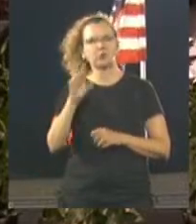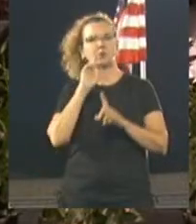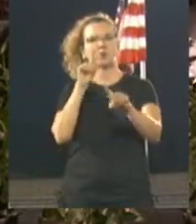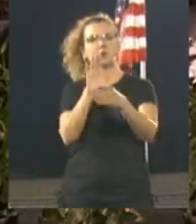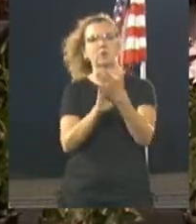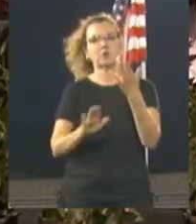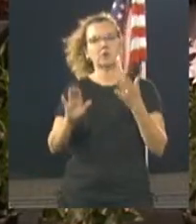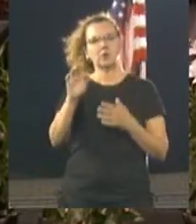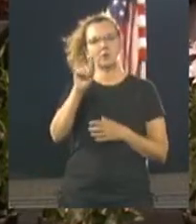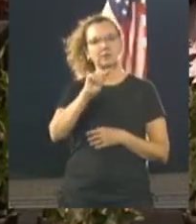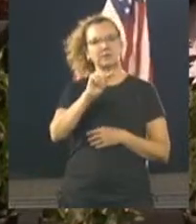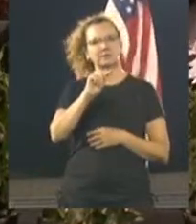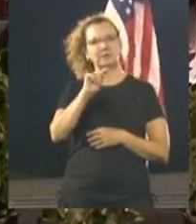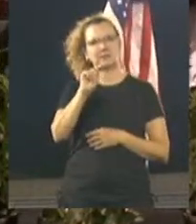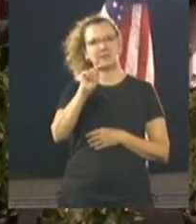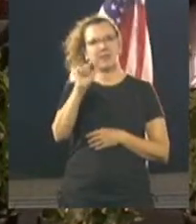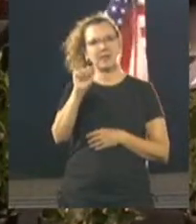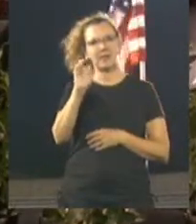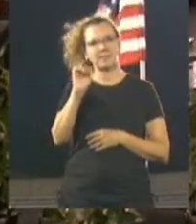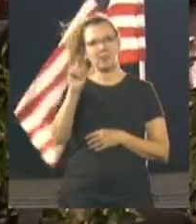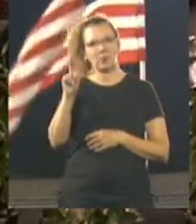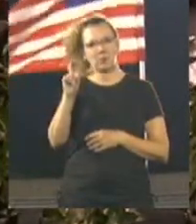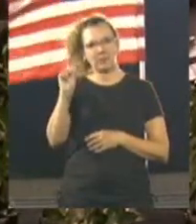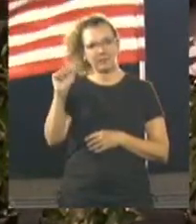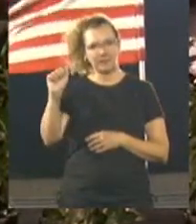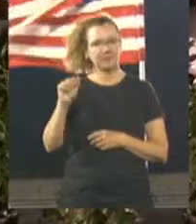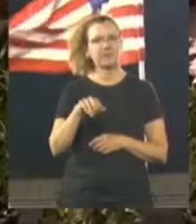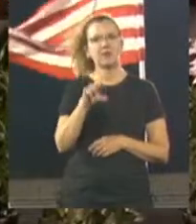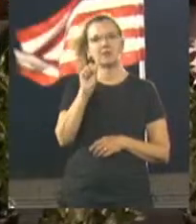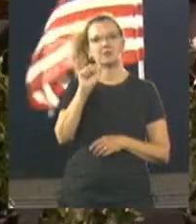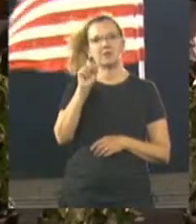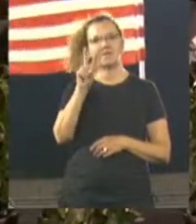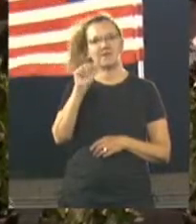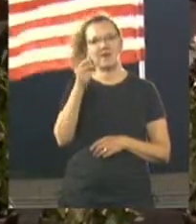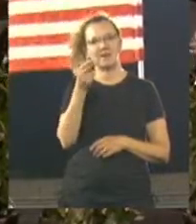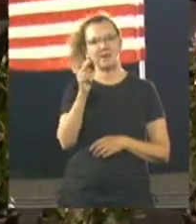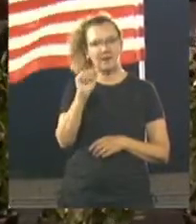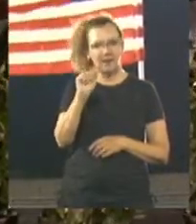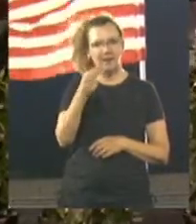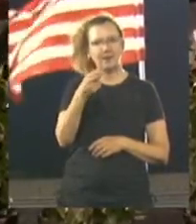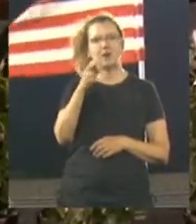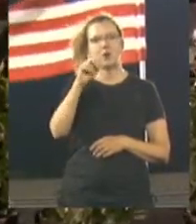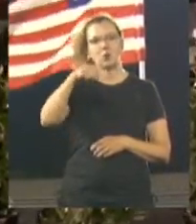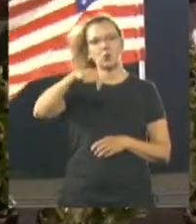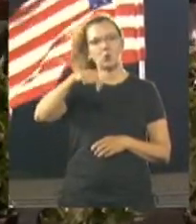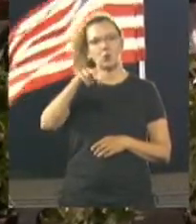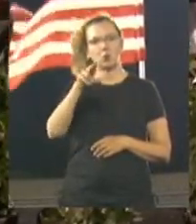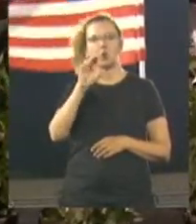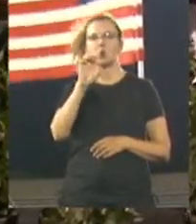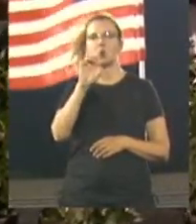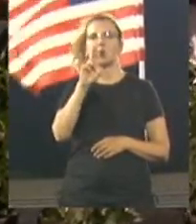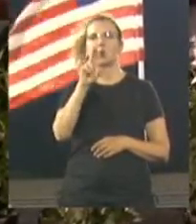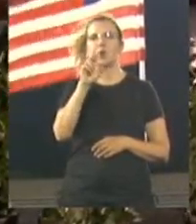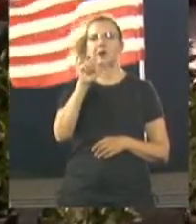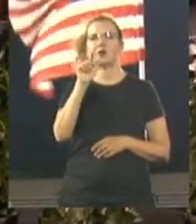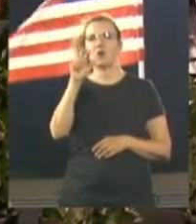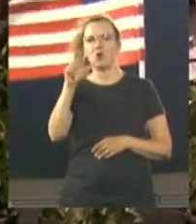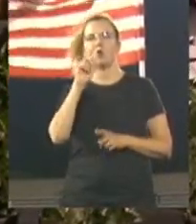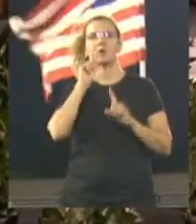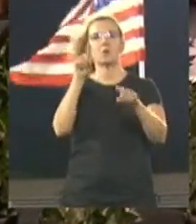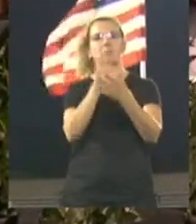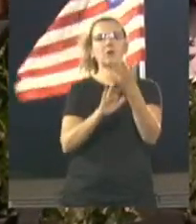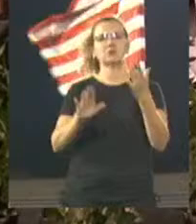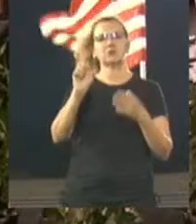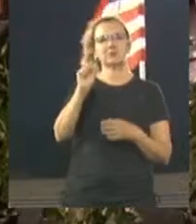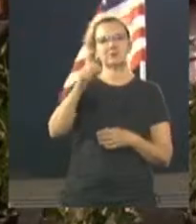A&M University, San Antonio. Savannah N. Cuellar will be attending St. Philip's